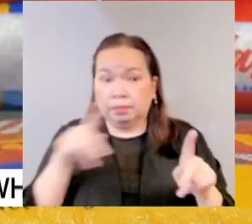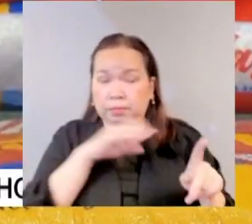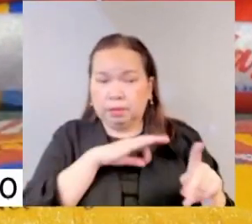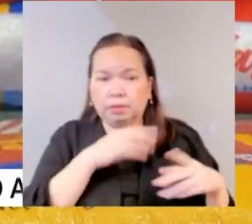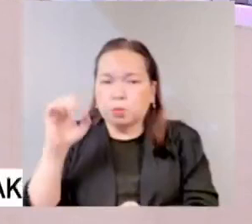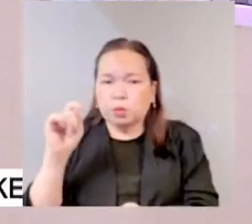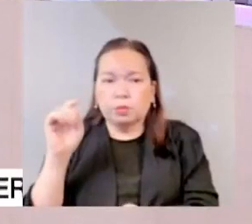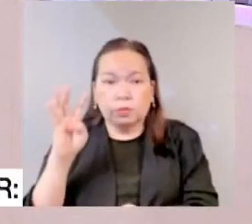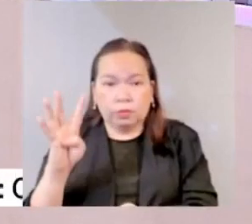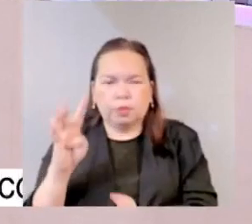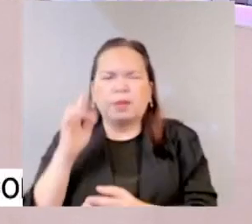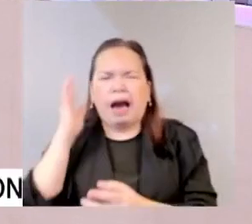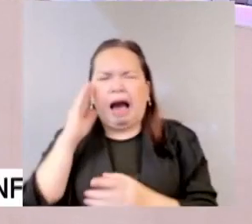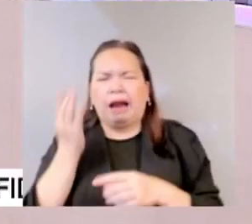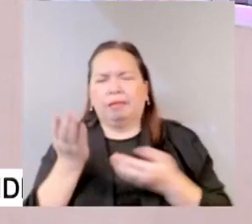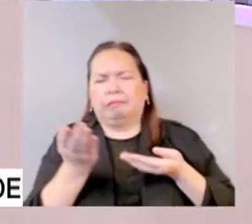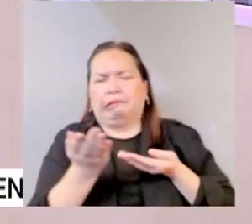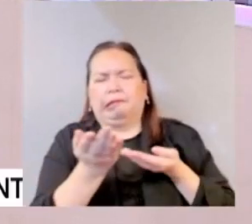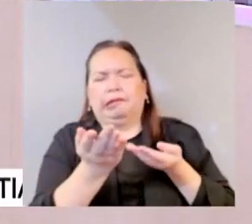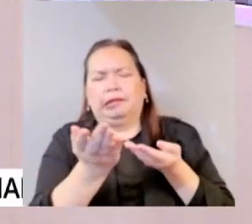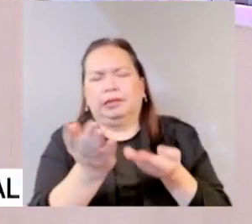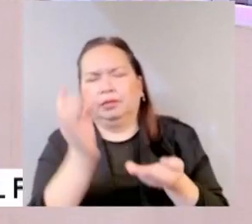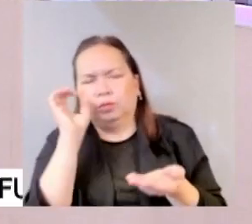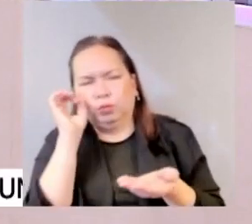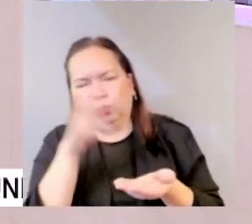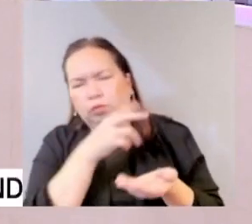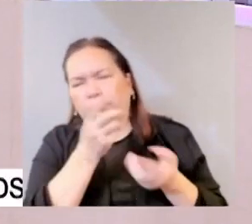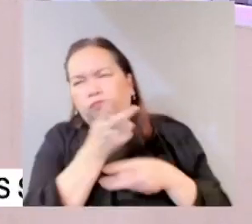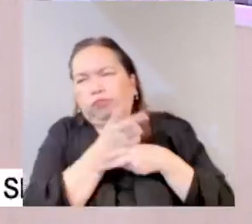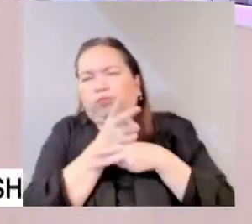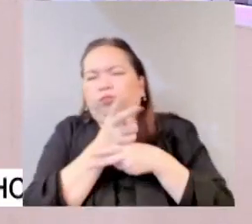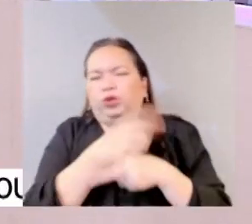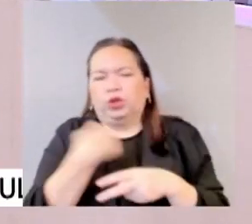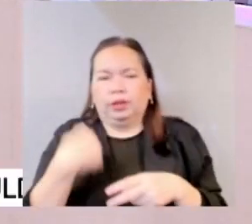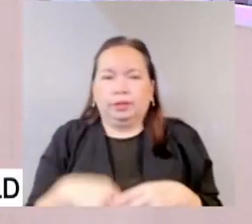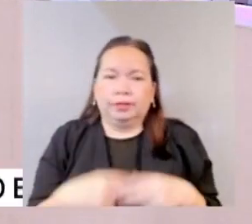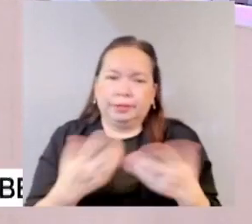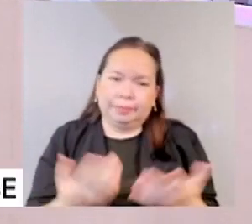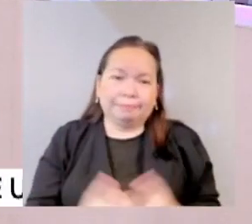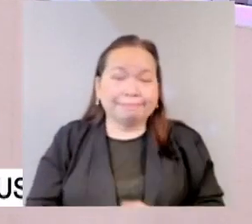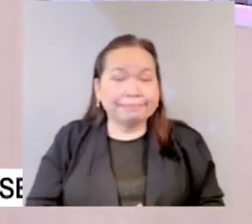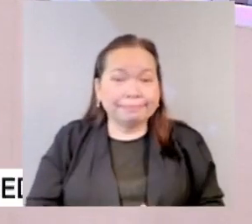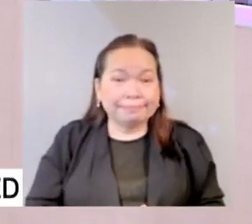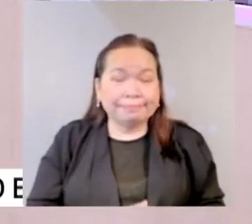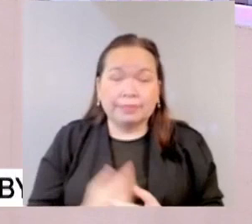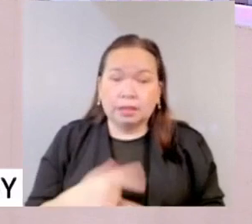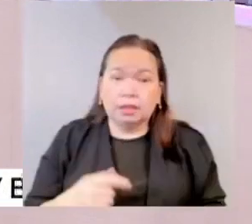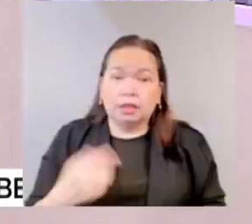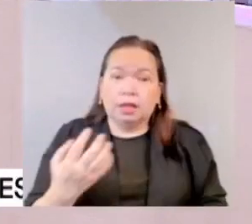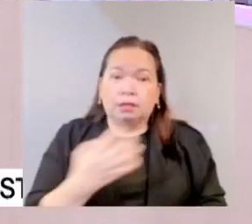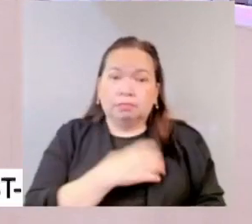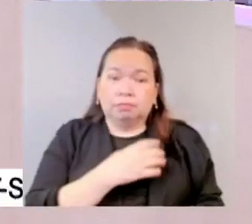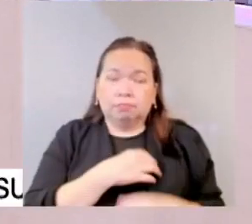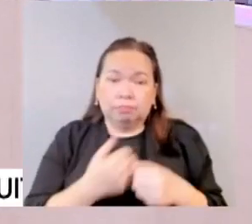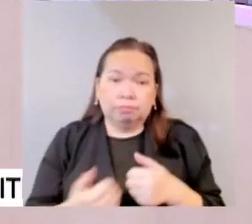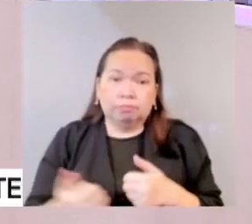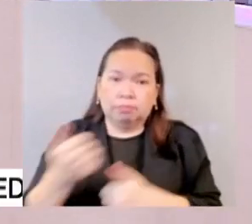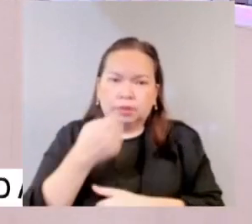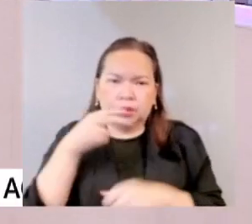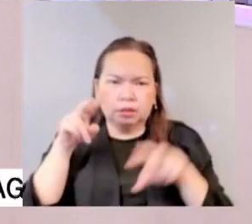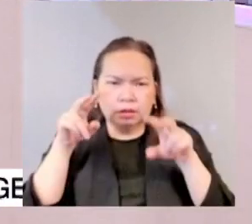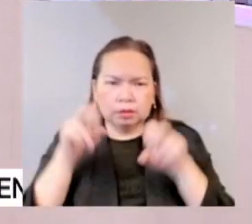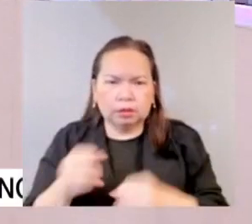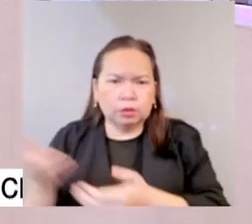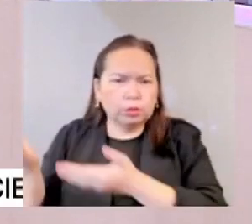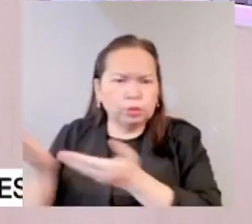rice. Authorities seize a huge shipment of illegal drugs at the Manila International Container Port, estimated to be worth over 2